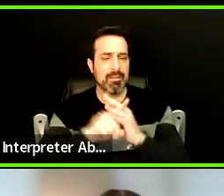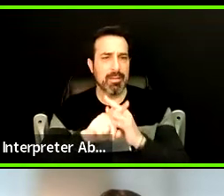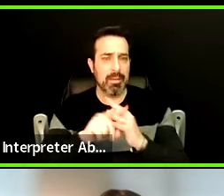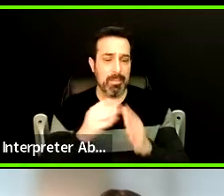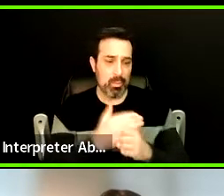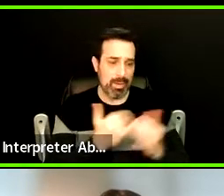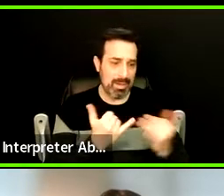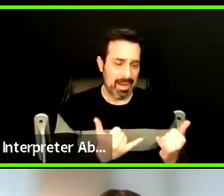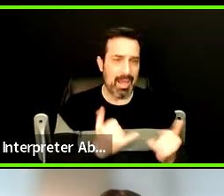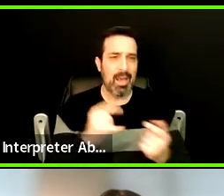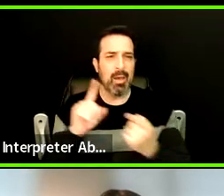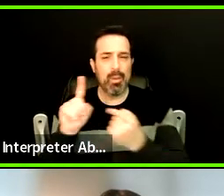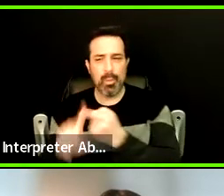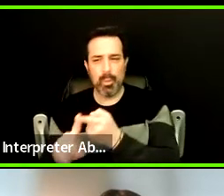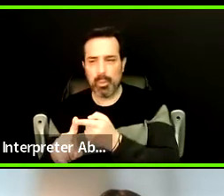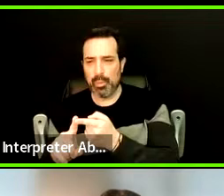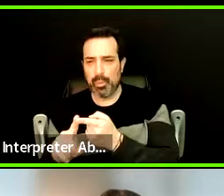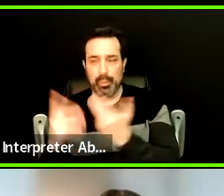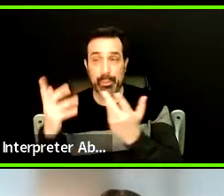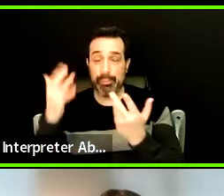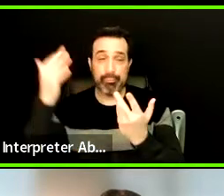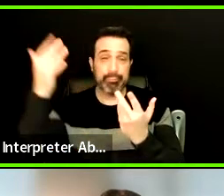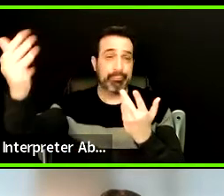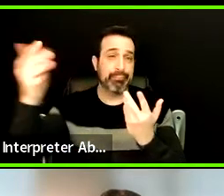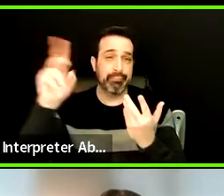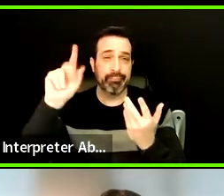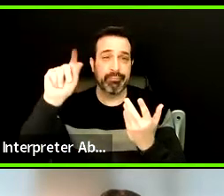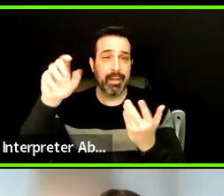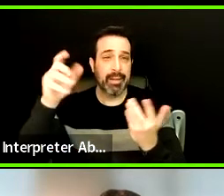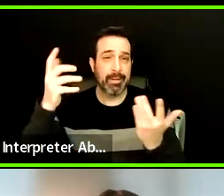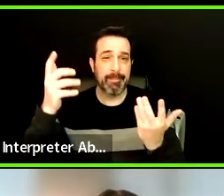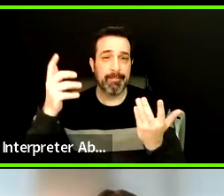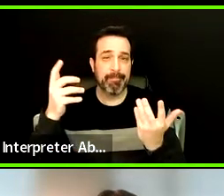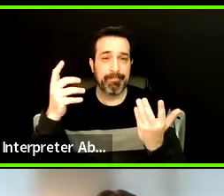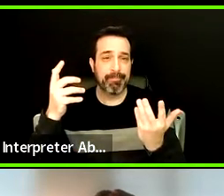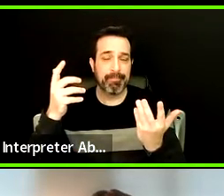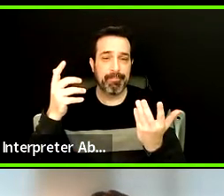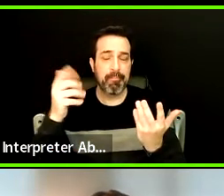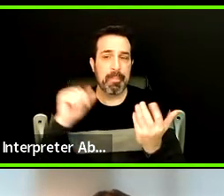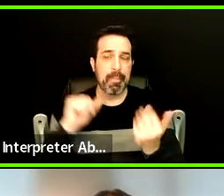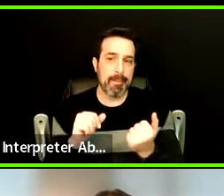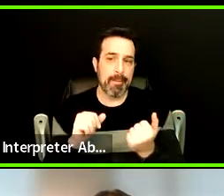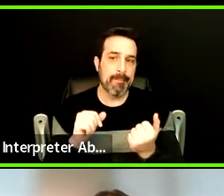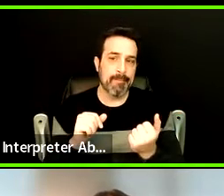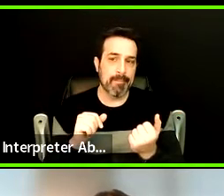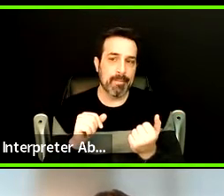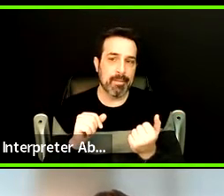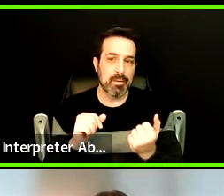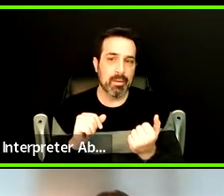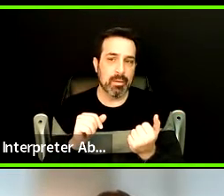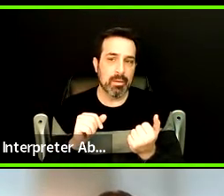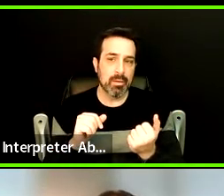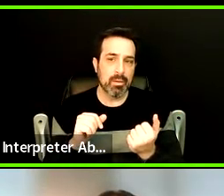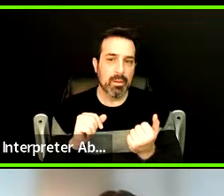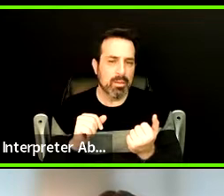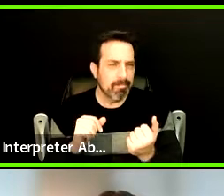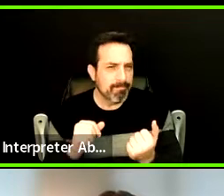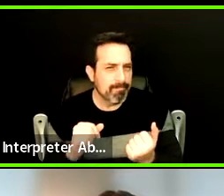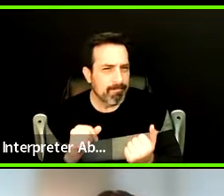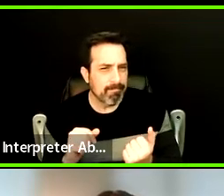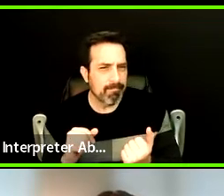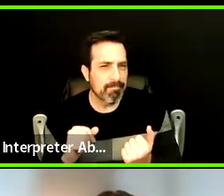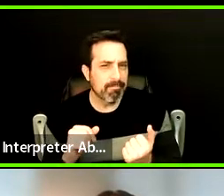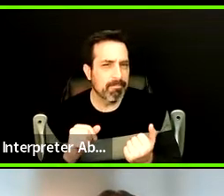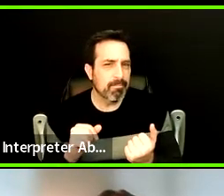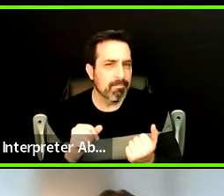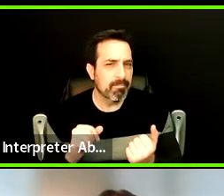between now and some question to team date, such that they see that reflected for sort of